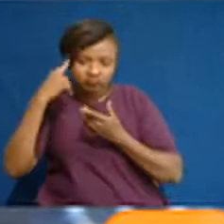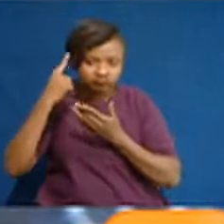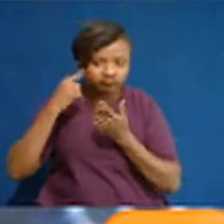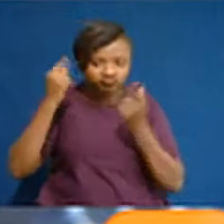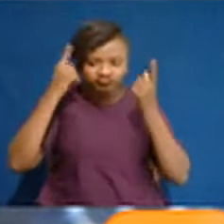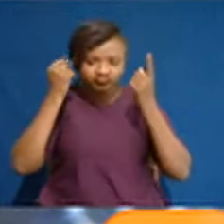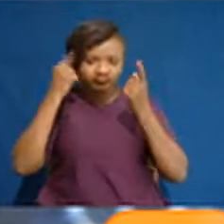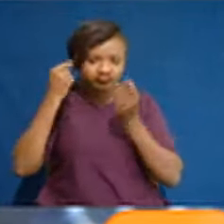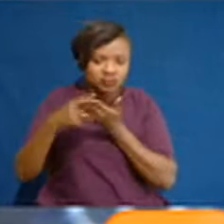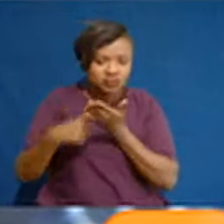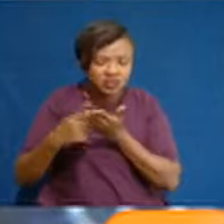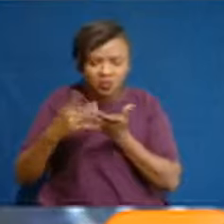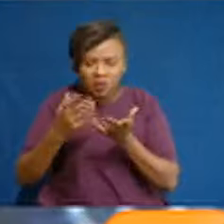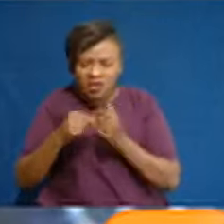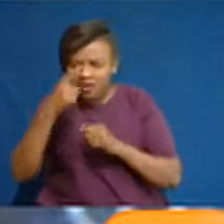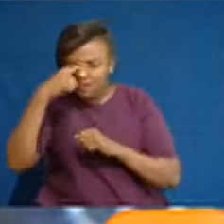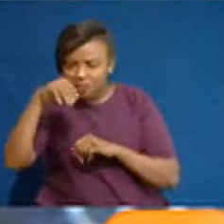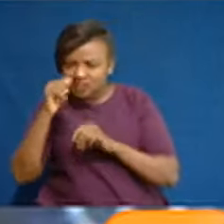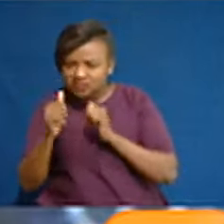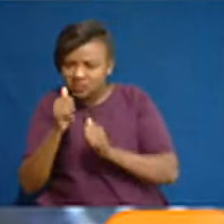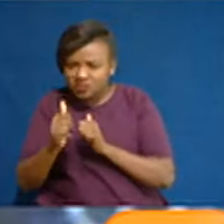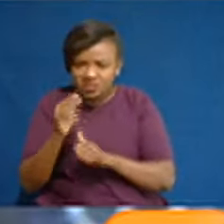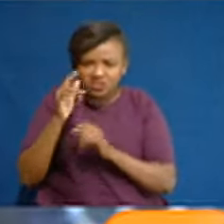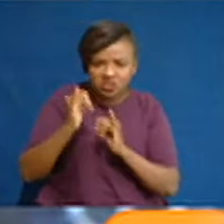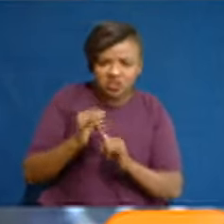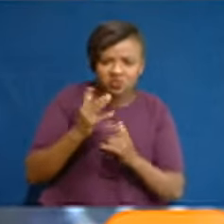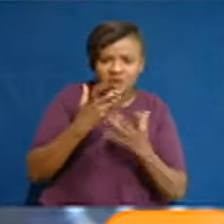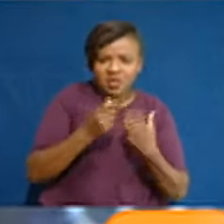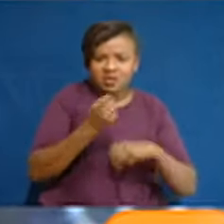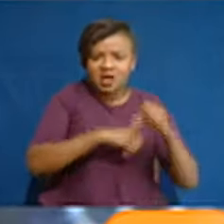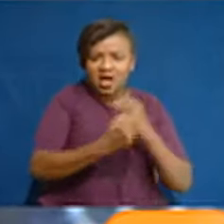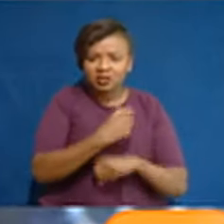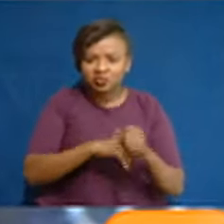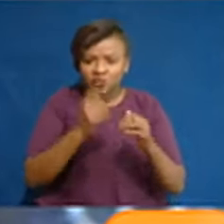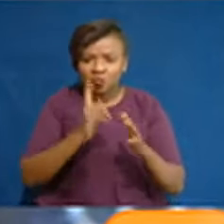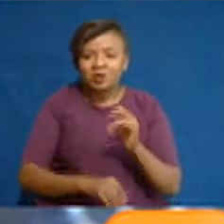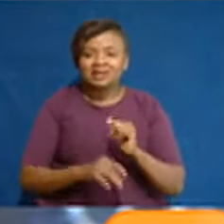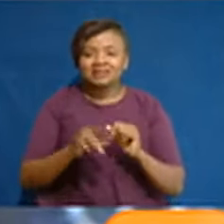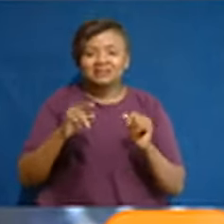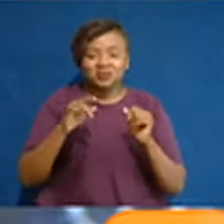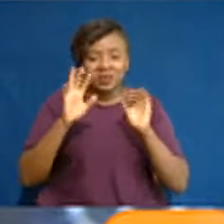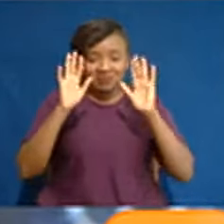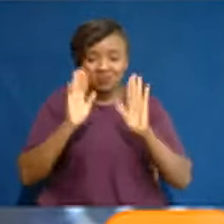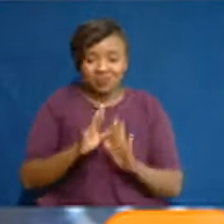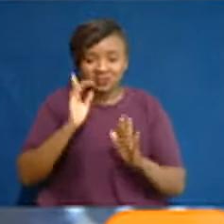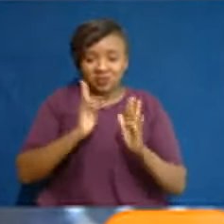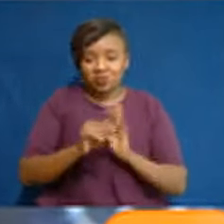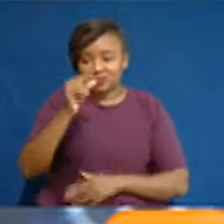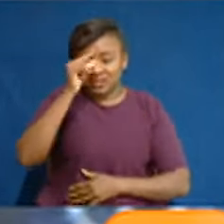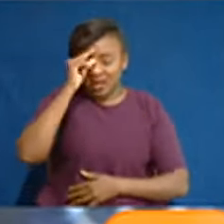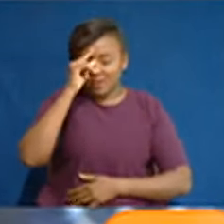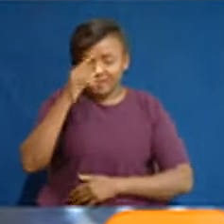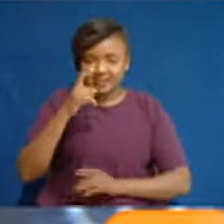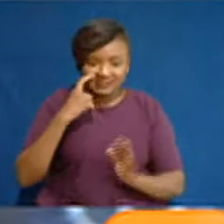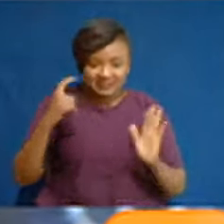take action on, and so on. So that's the nature of this movement. And I think once the state recognizes this, and